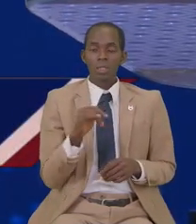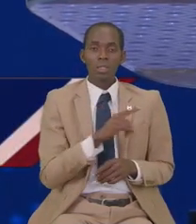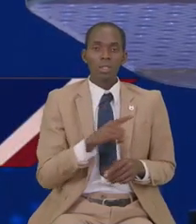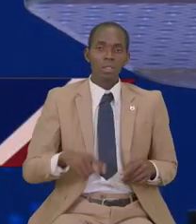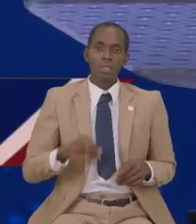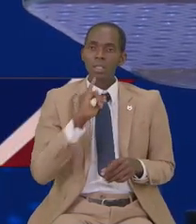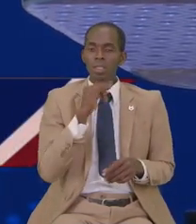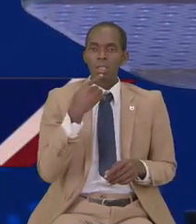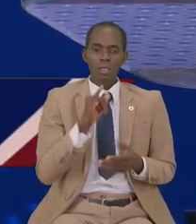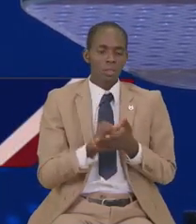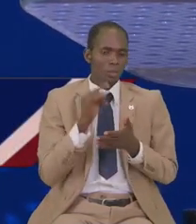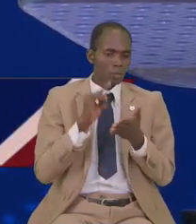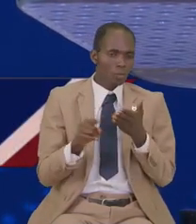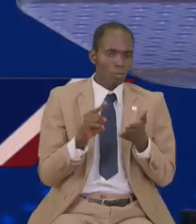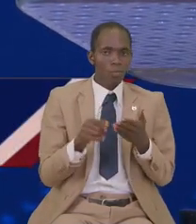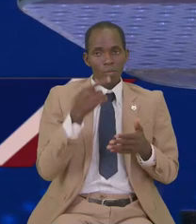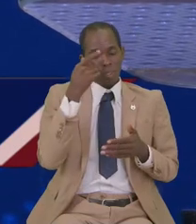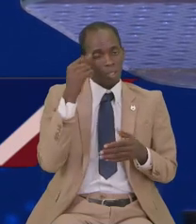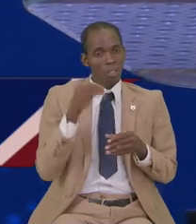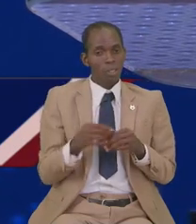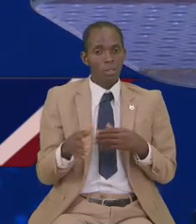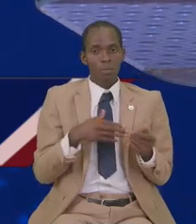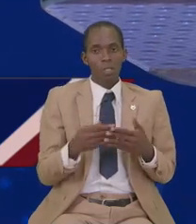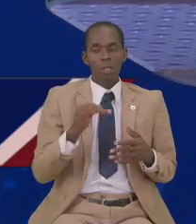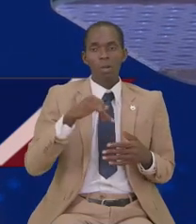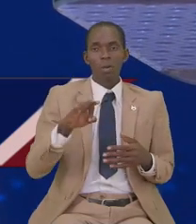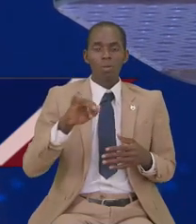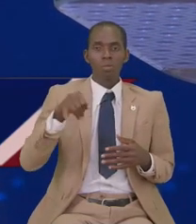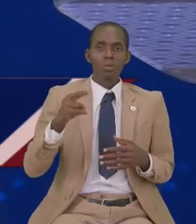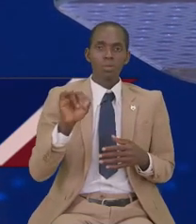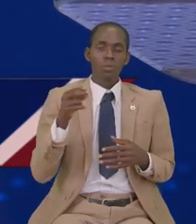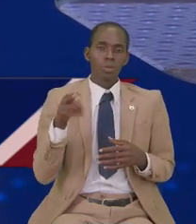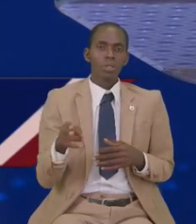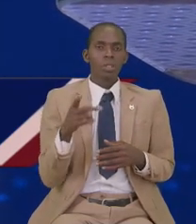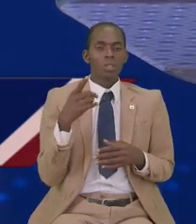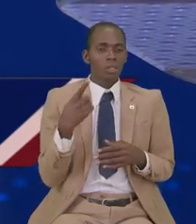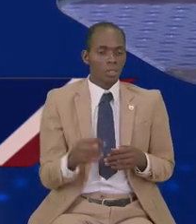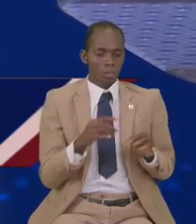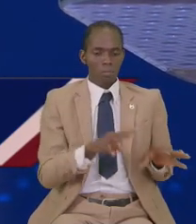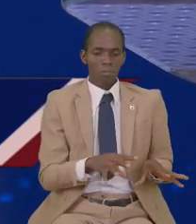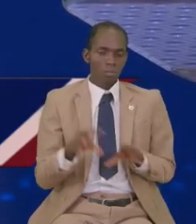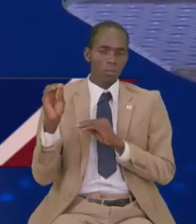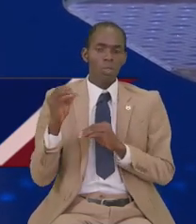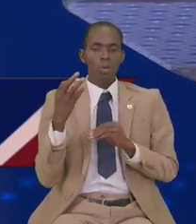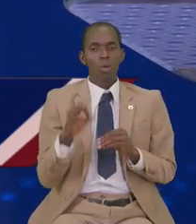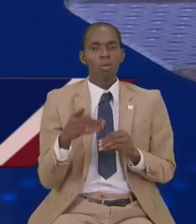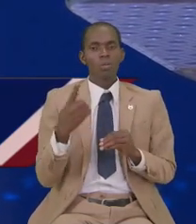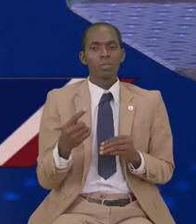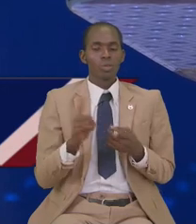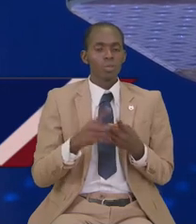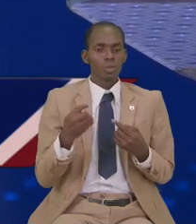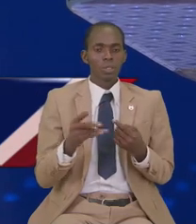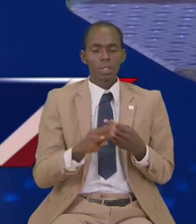check up. Because in the case of Judah, the deportation to the land of corruption is that